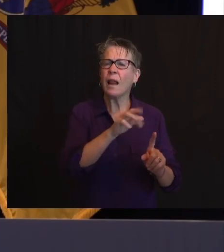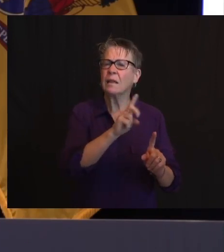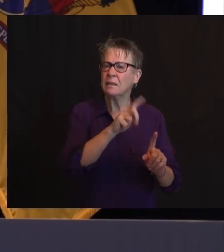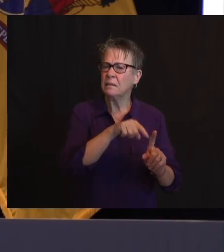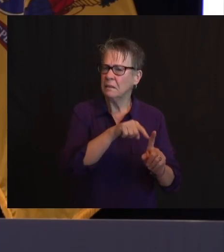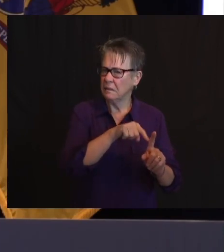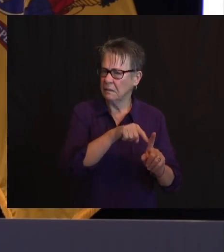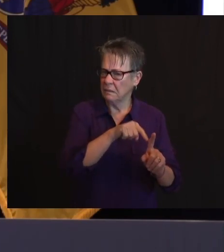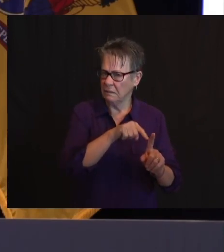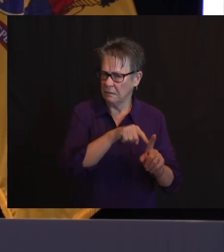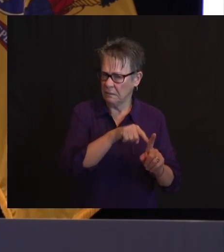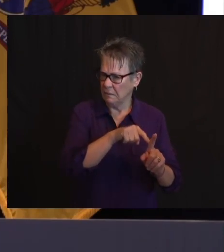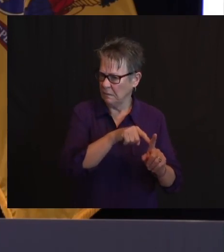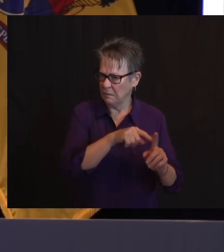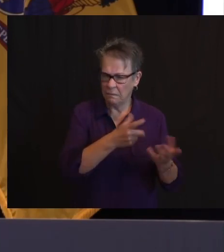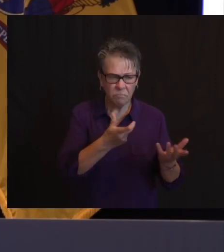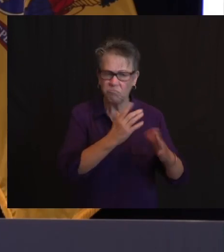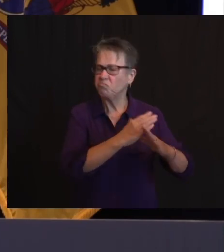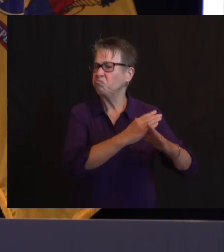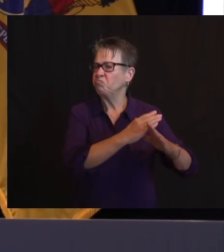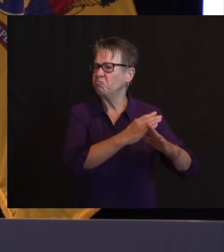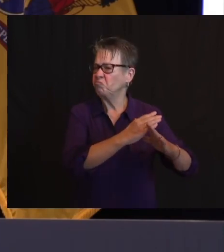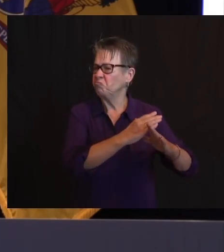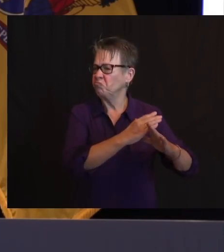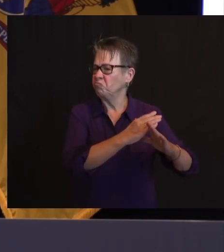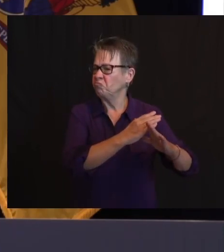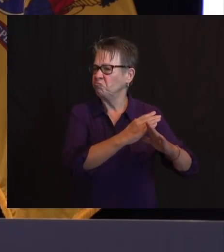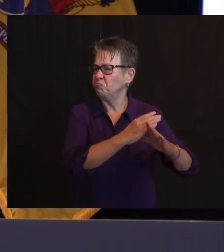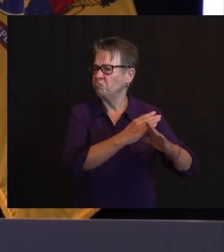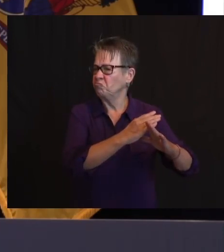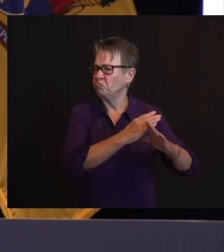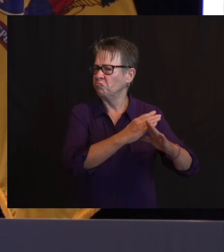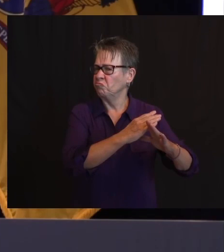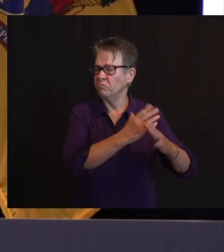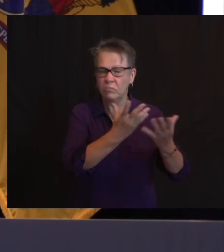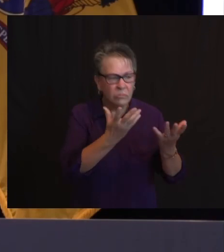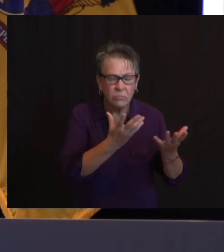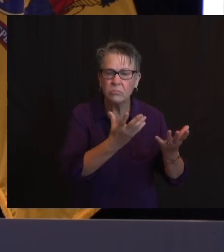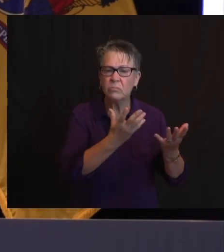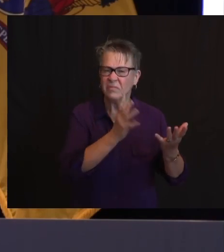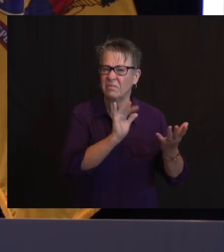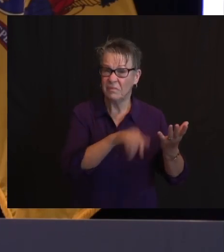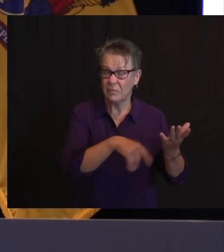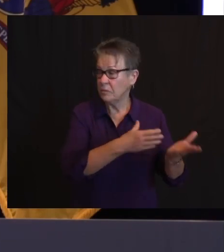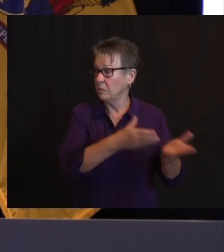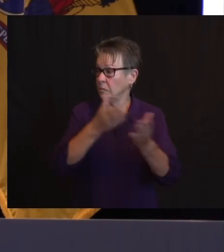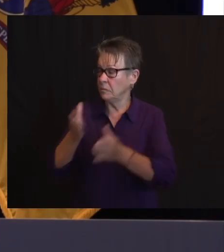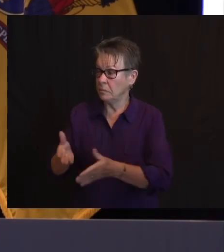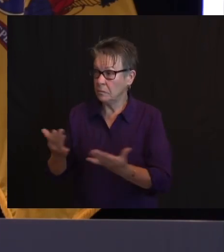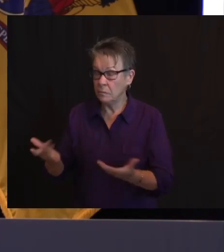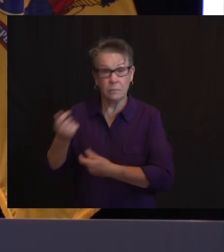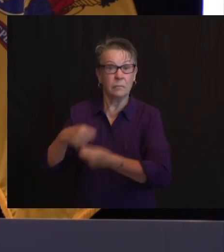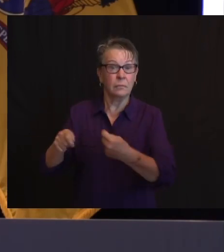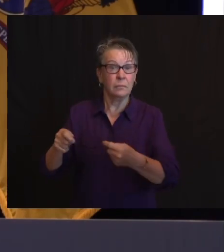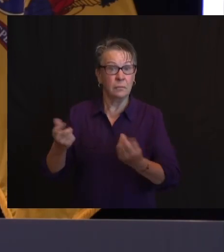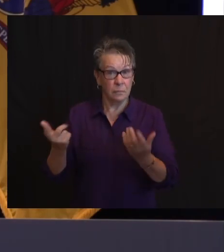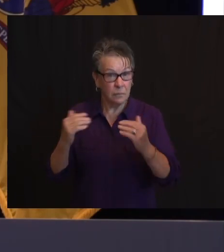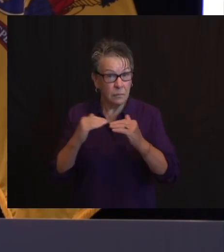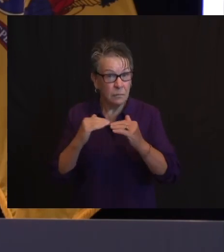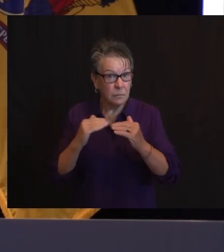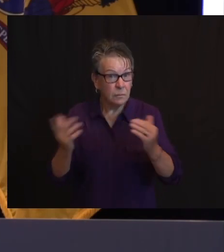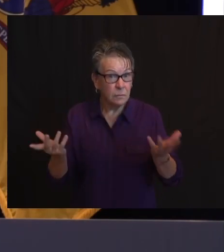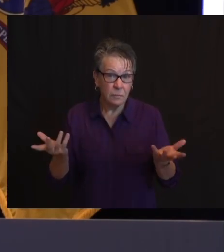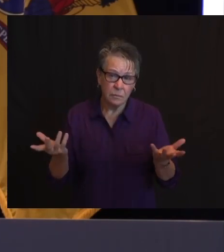the facts have not only really changed, but they're much more acute in this case. But it's a good question. I've not given it